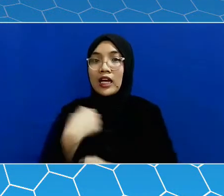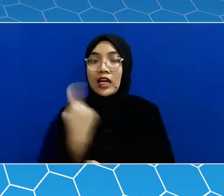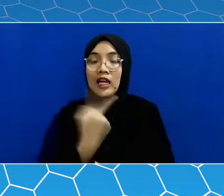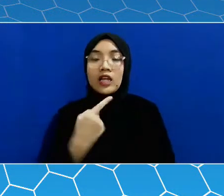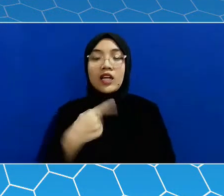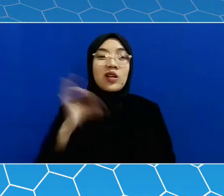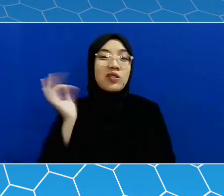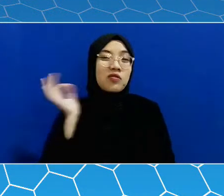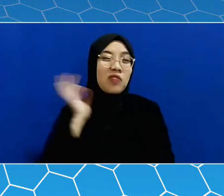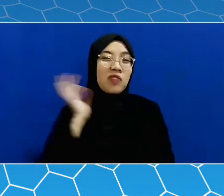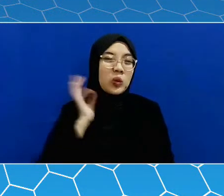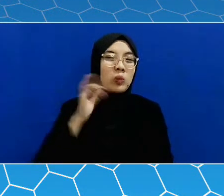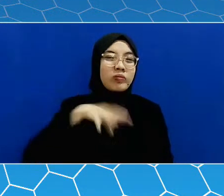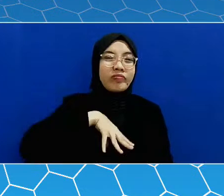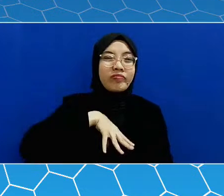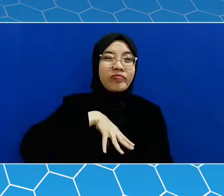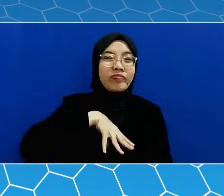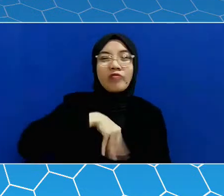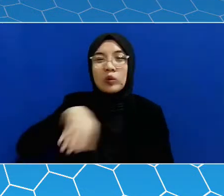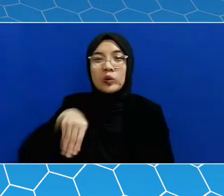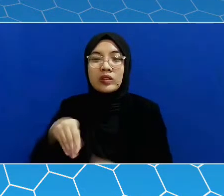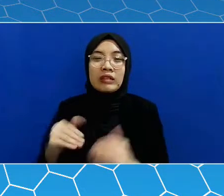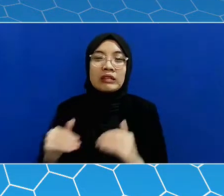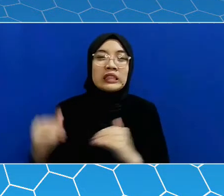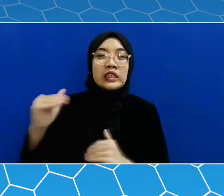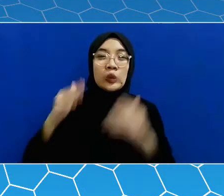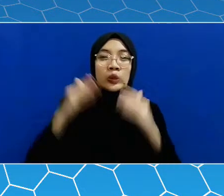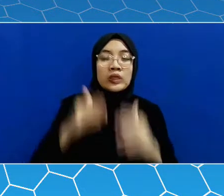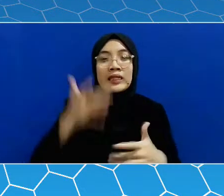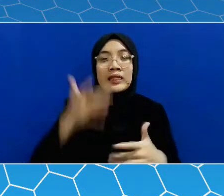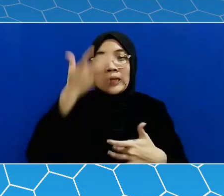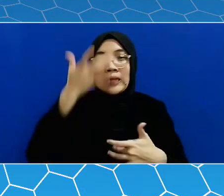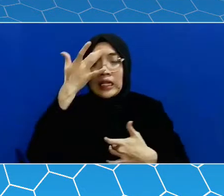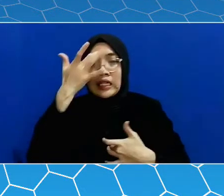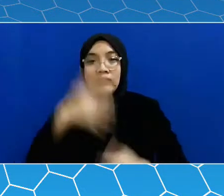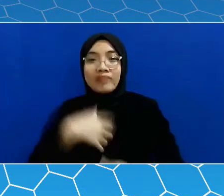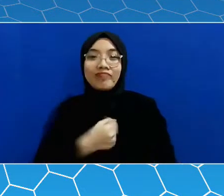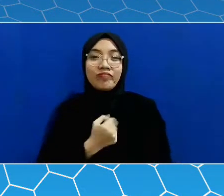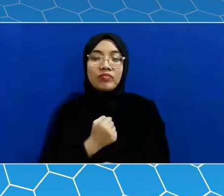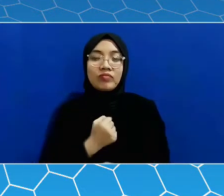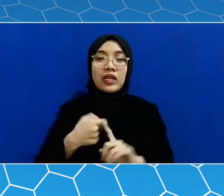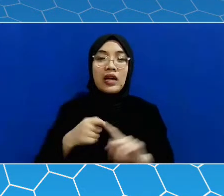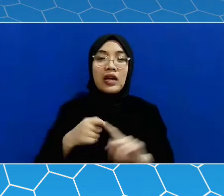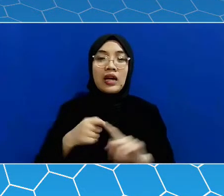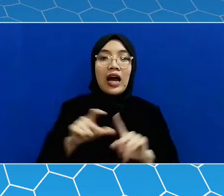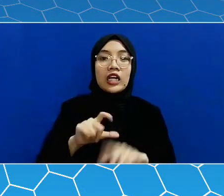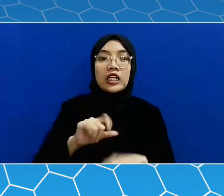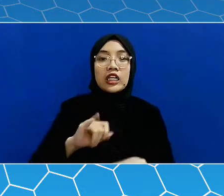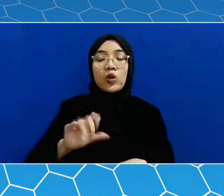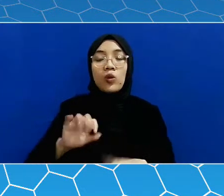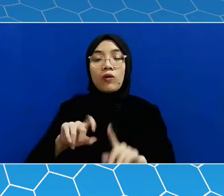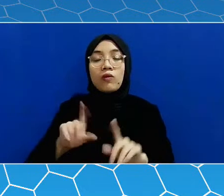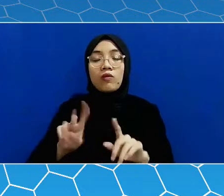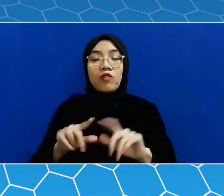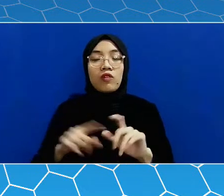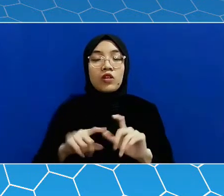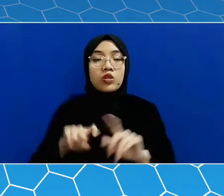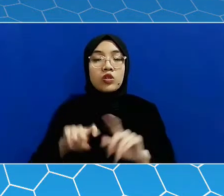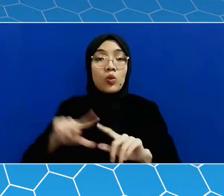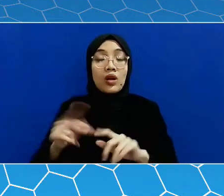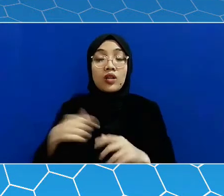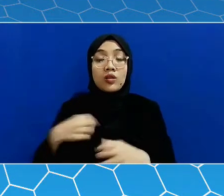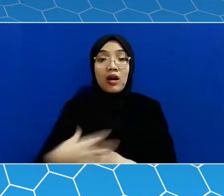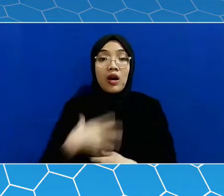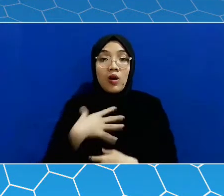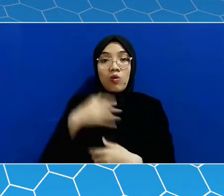information, the present moment, cardiovascular disease is one of the common cause of death in our country. And I'm sure it is quite common in other countries